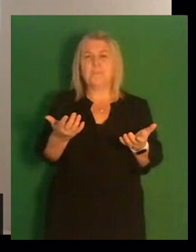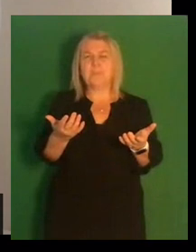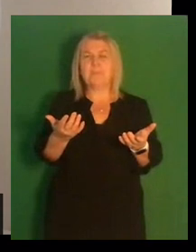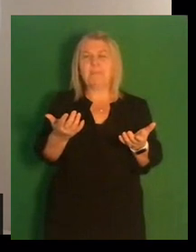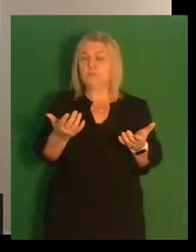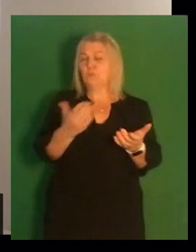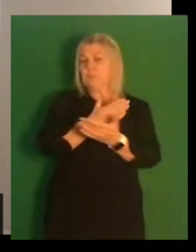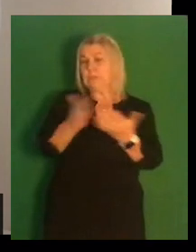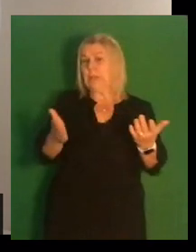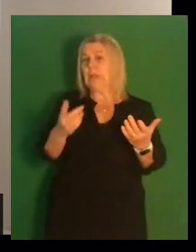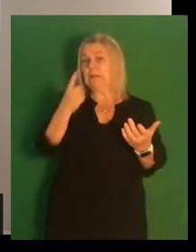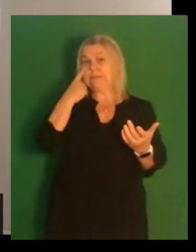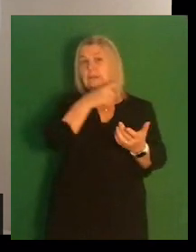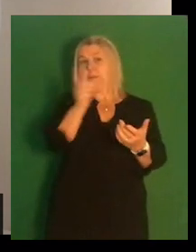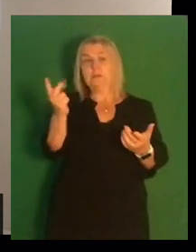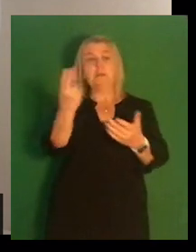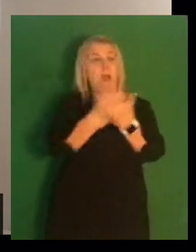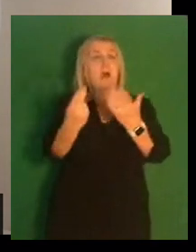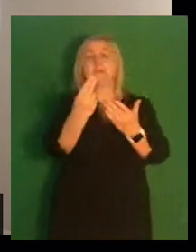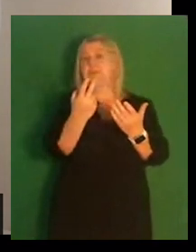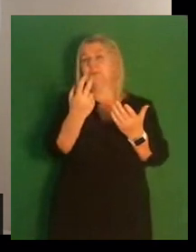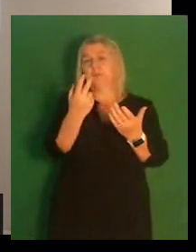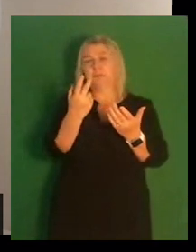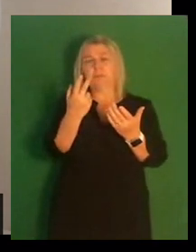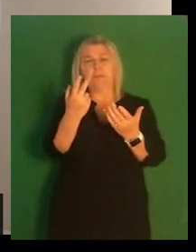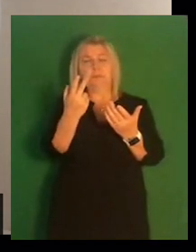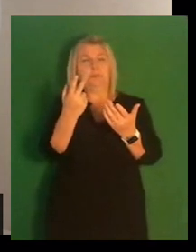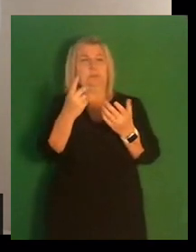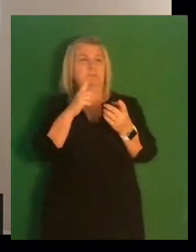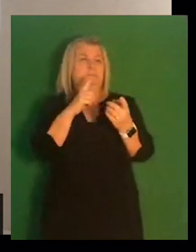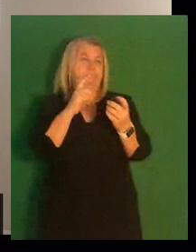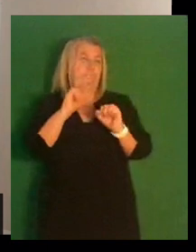because our work is very much about meeting people where they are,